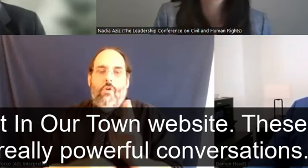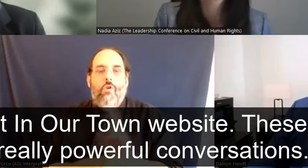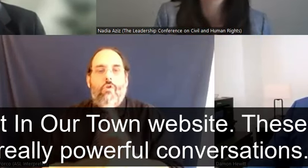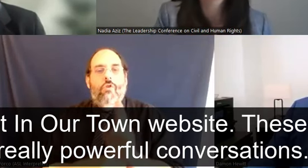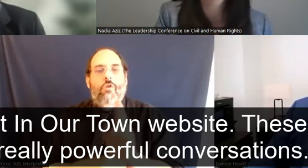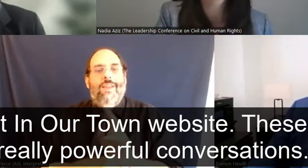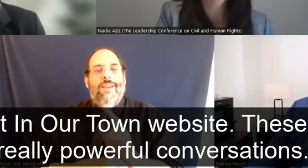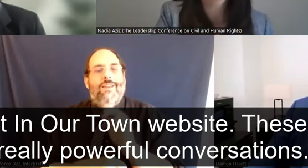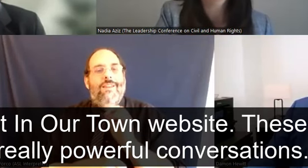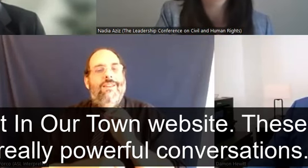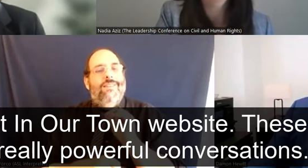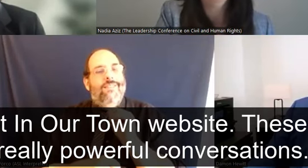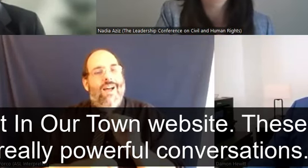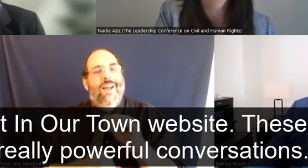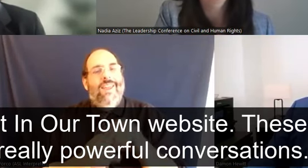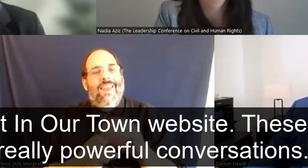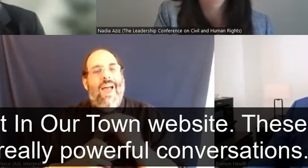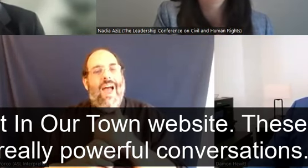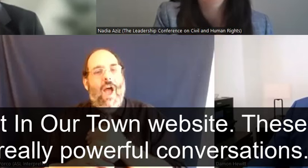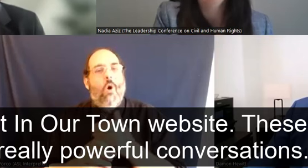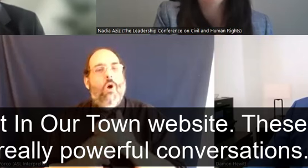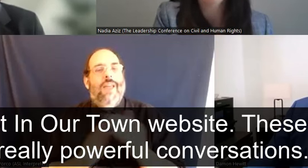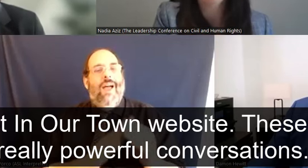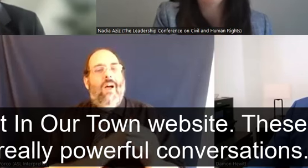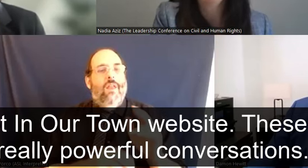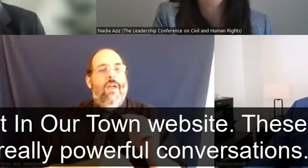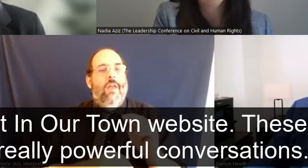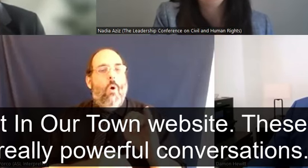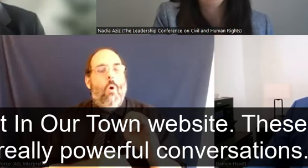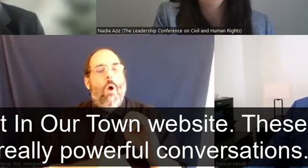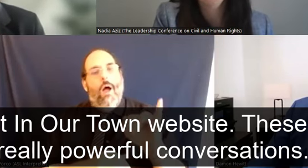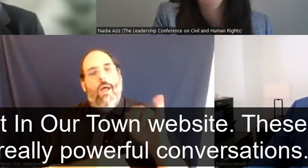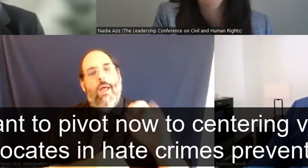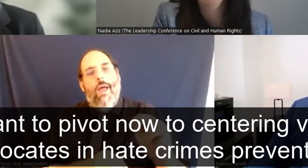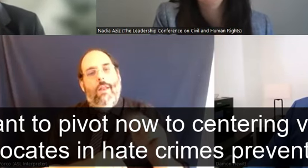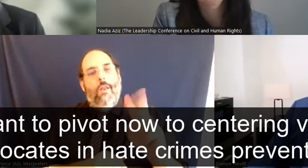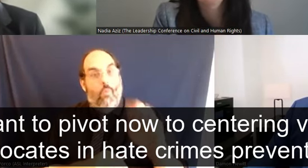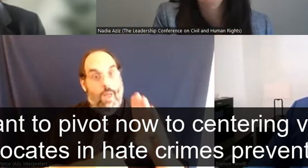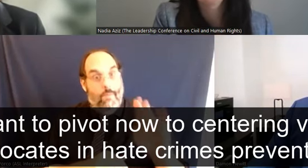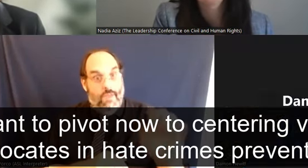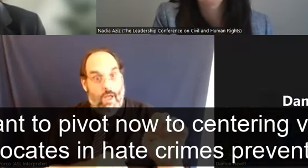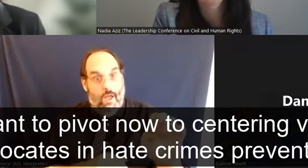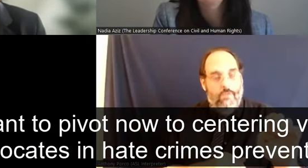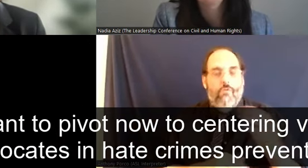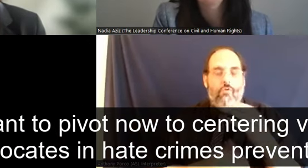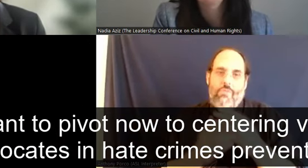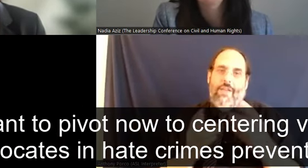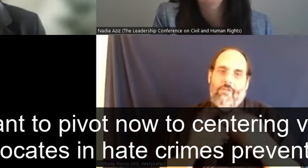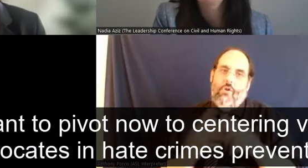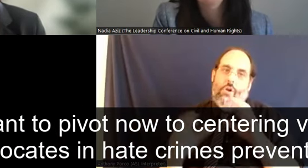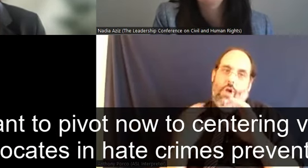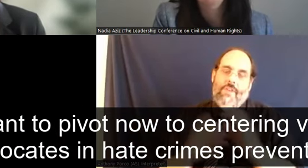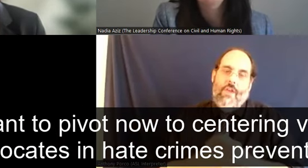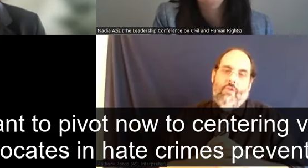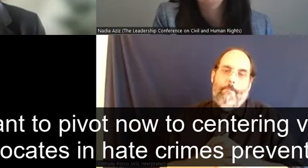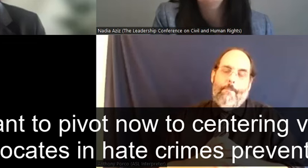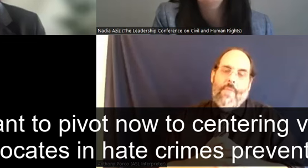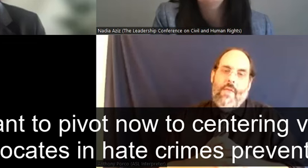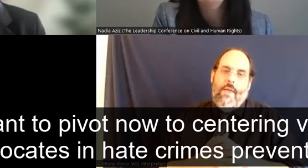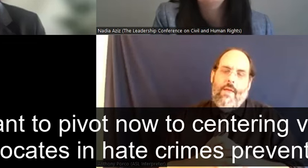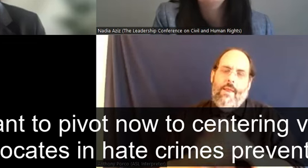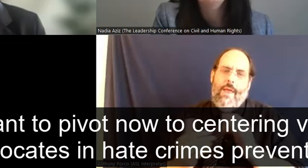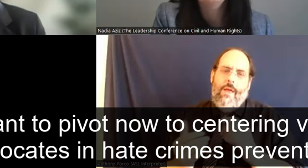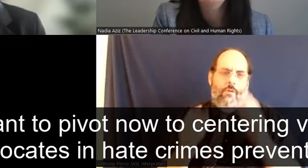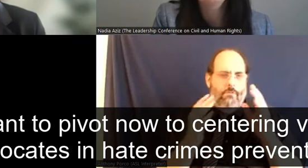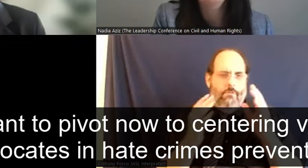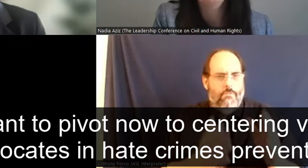in Our Town website. These films can lead to really powerful conversations. I want to pivot now to